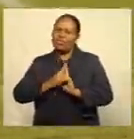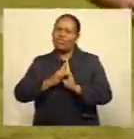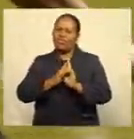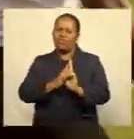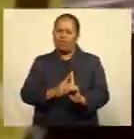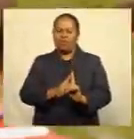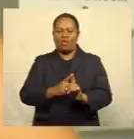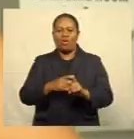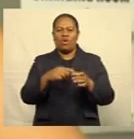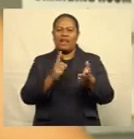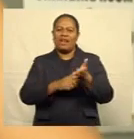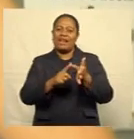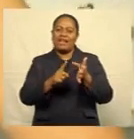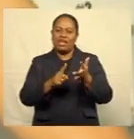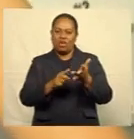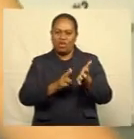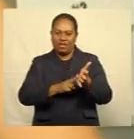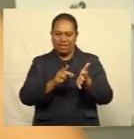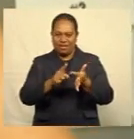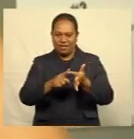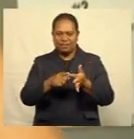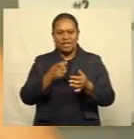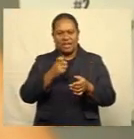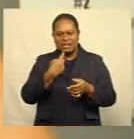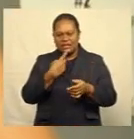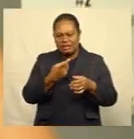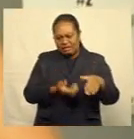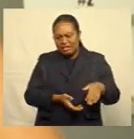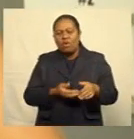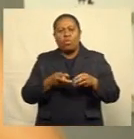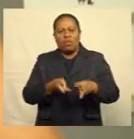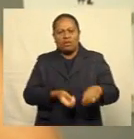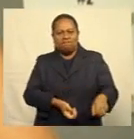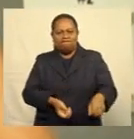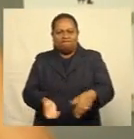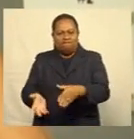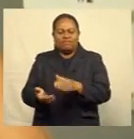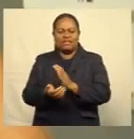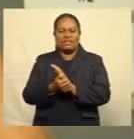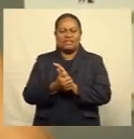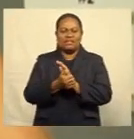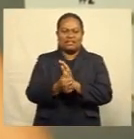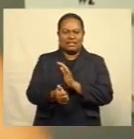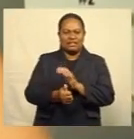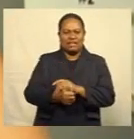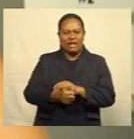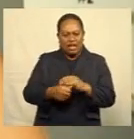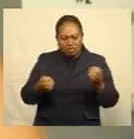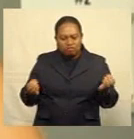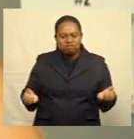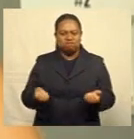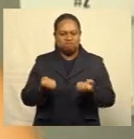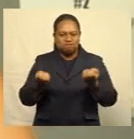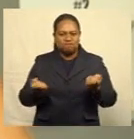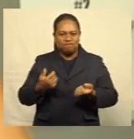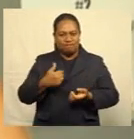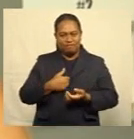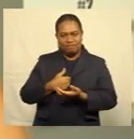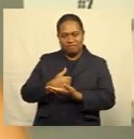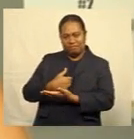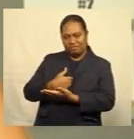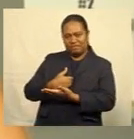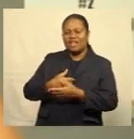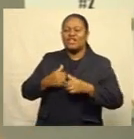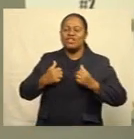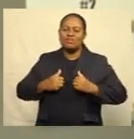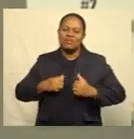I think it's because of his offload and his skills. Like motivated to practice more and